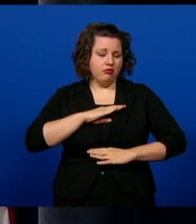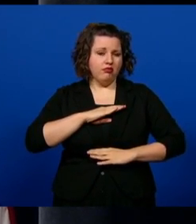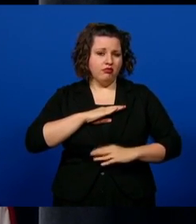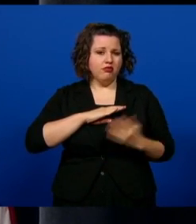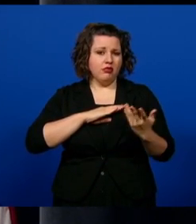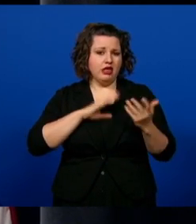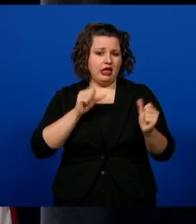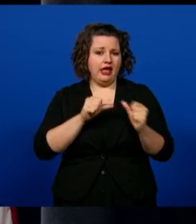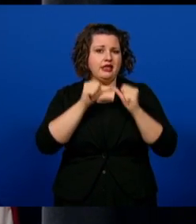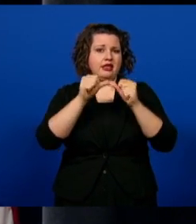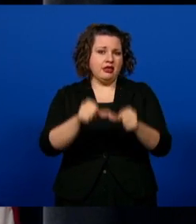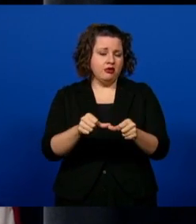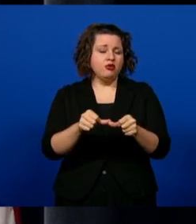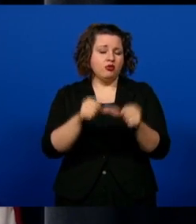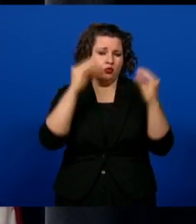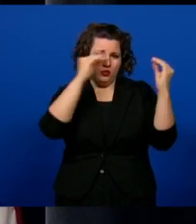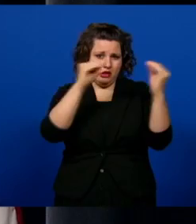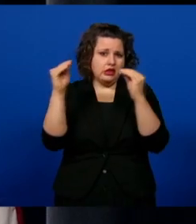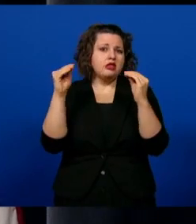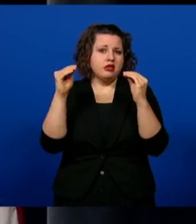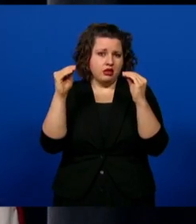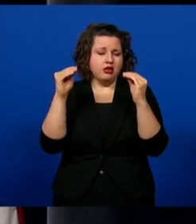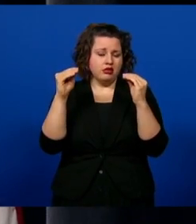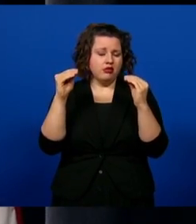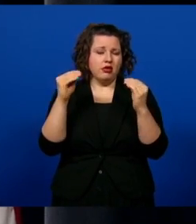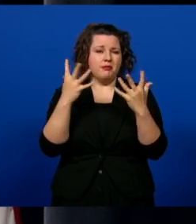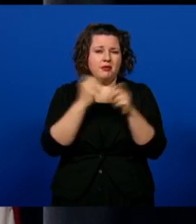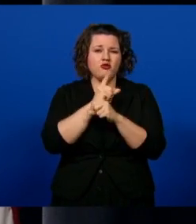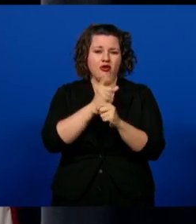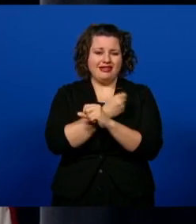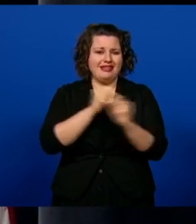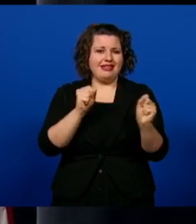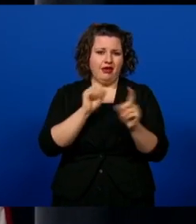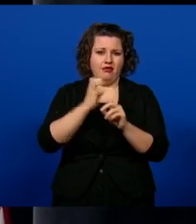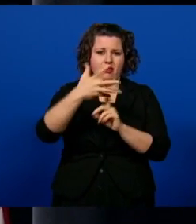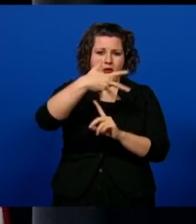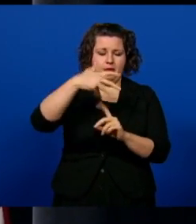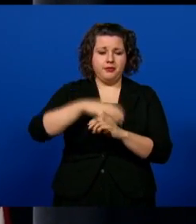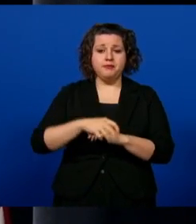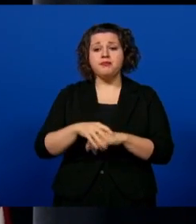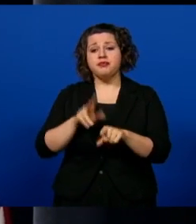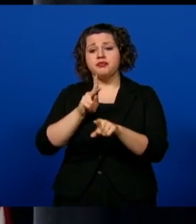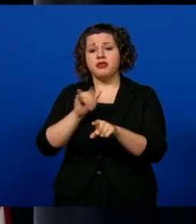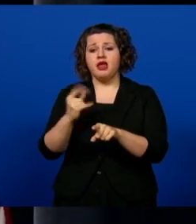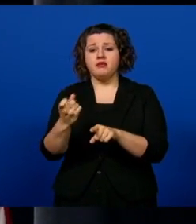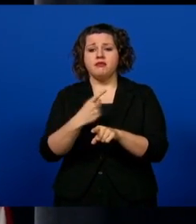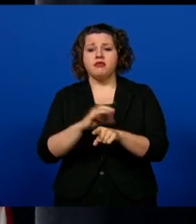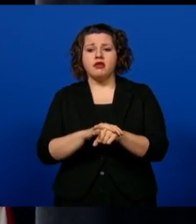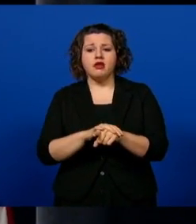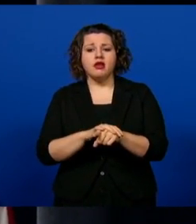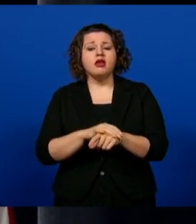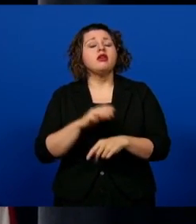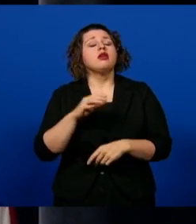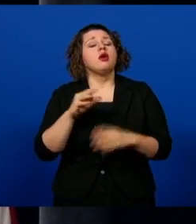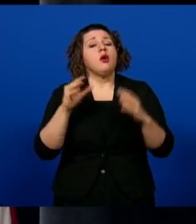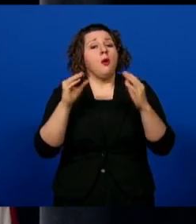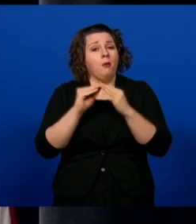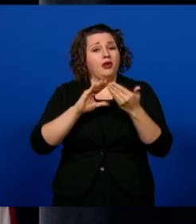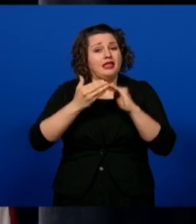to continue teaching in a safe environment. Sorry about that, Kay. Governor, as more cities and